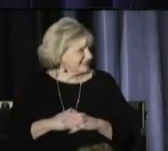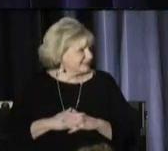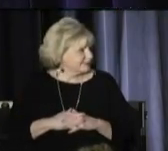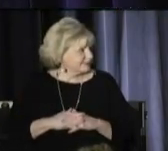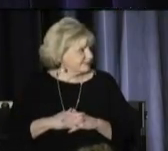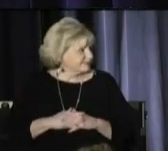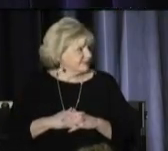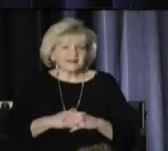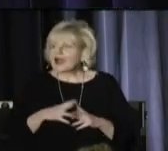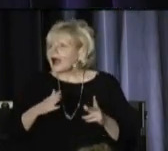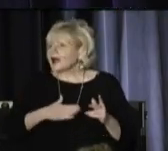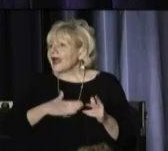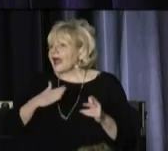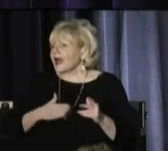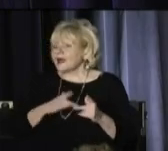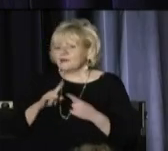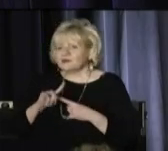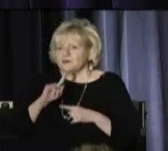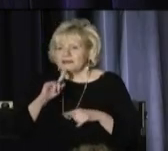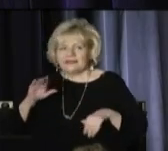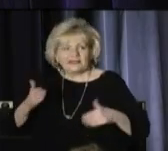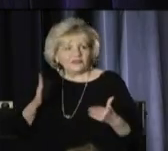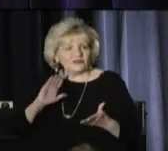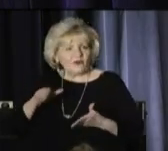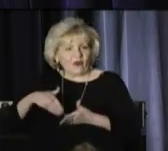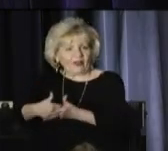I'm so happy to be here, y'all. I've just been